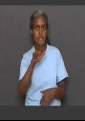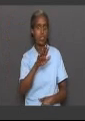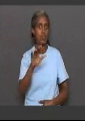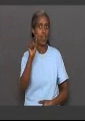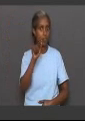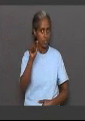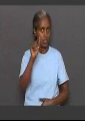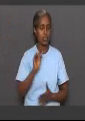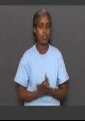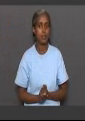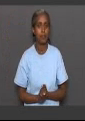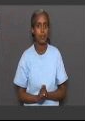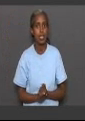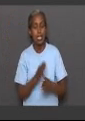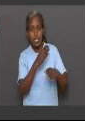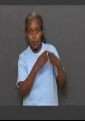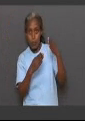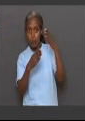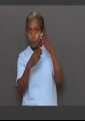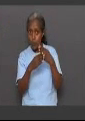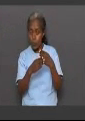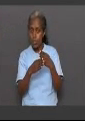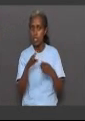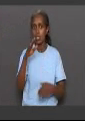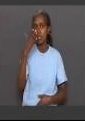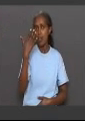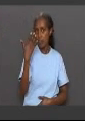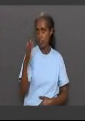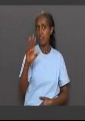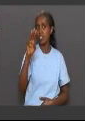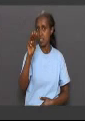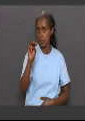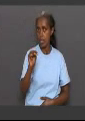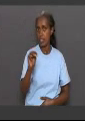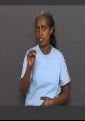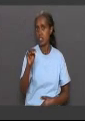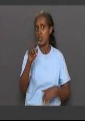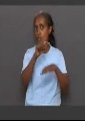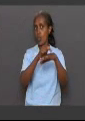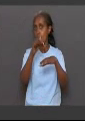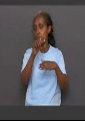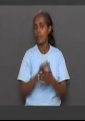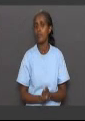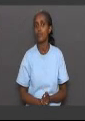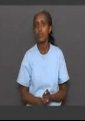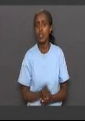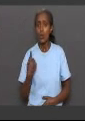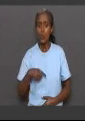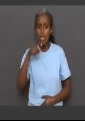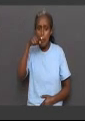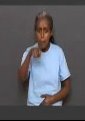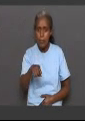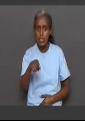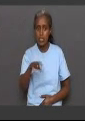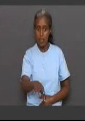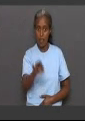degrees. The building is 15 meters tall, and we must